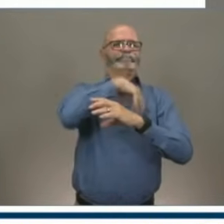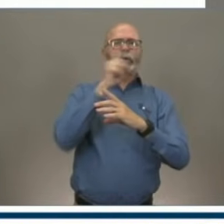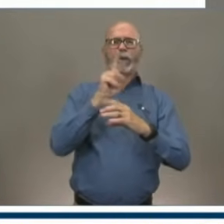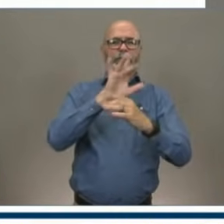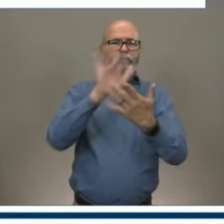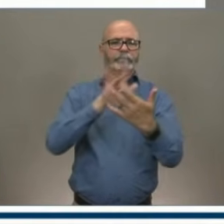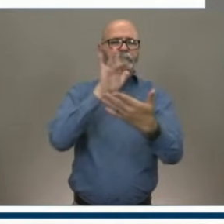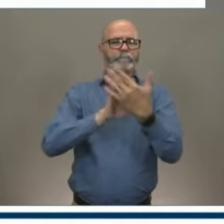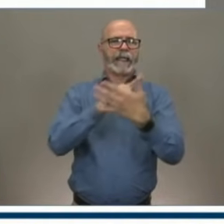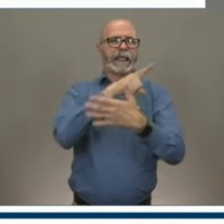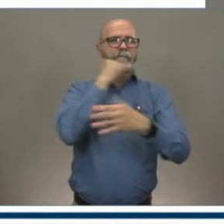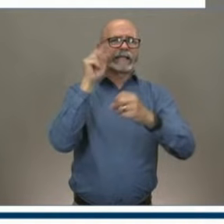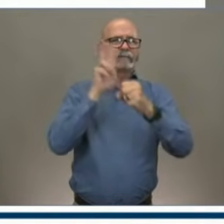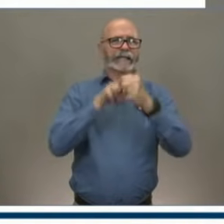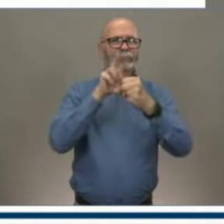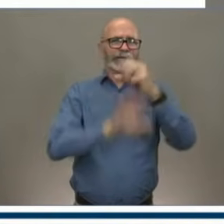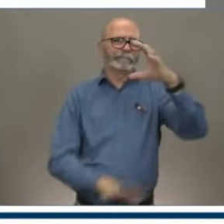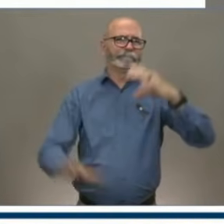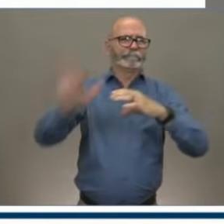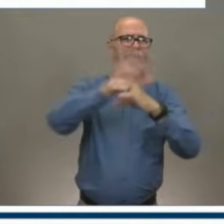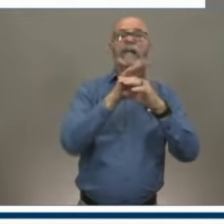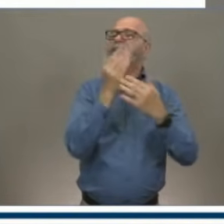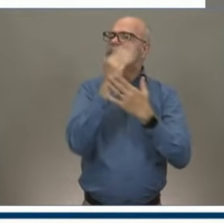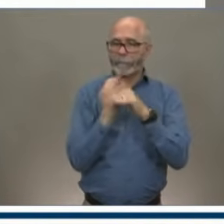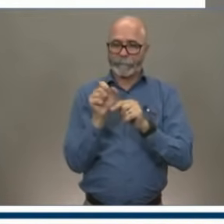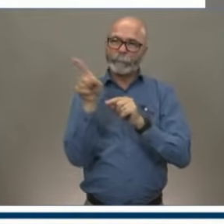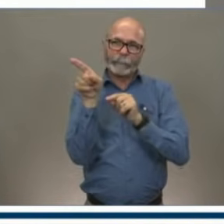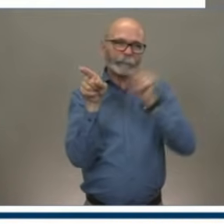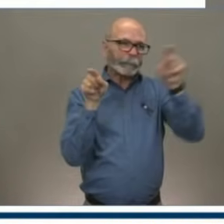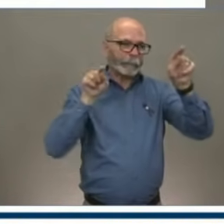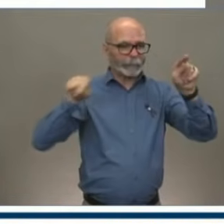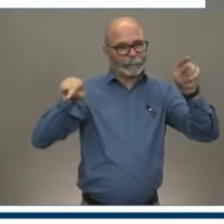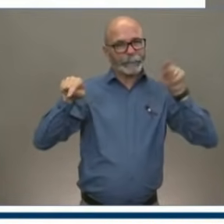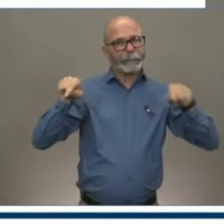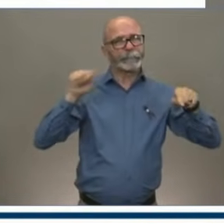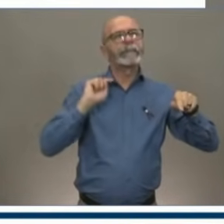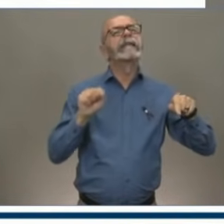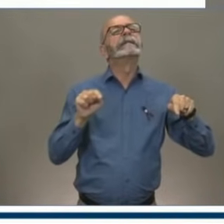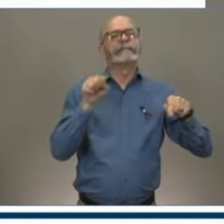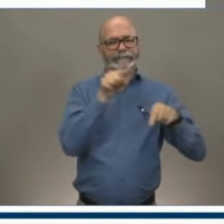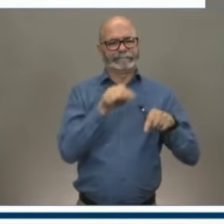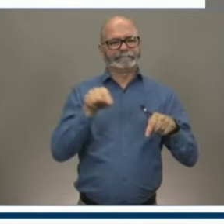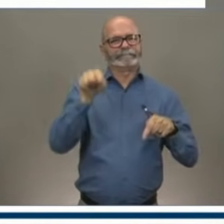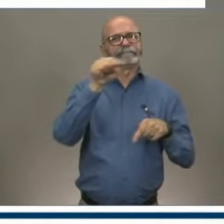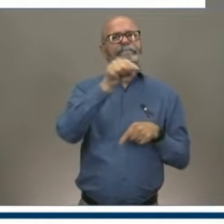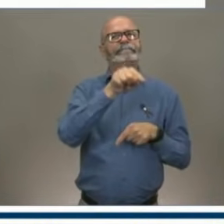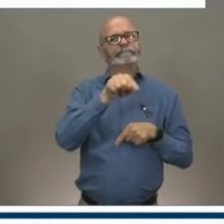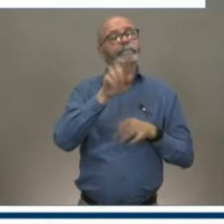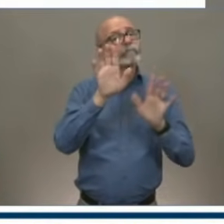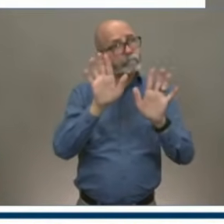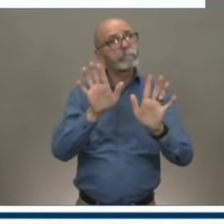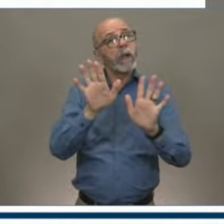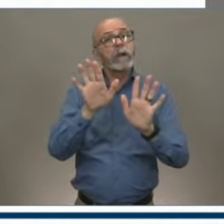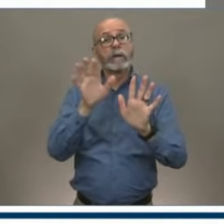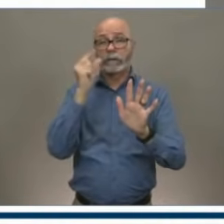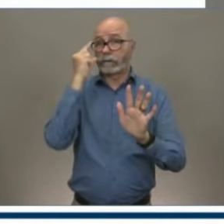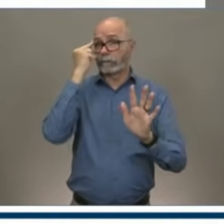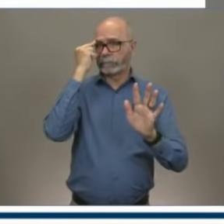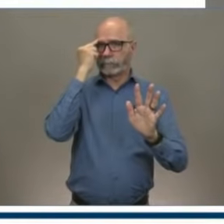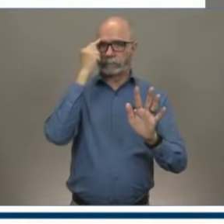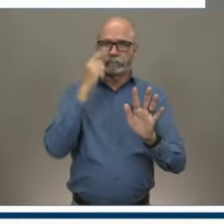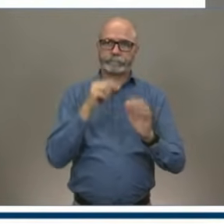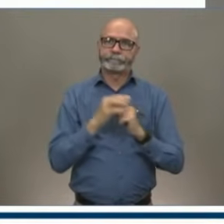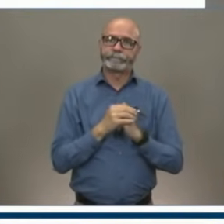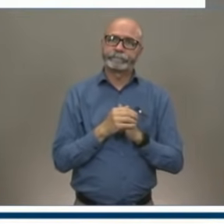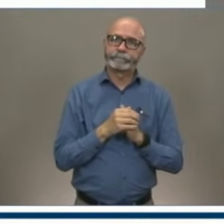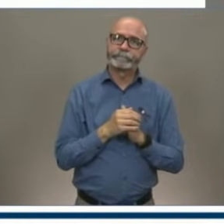outside Central Zone now too. However, it is reassuring that other than for a couple of